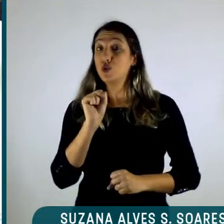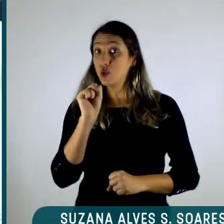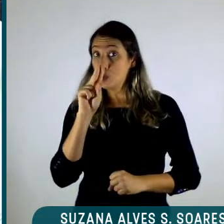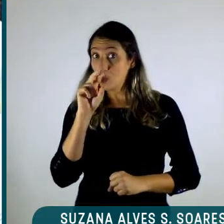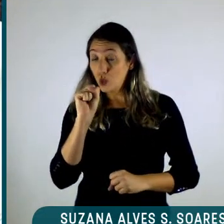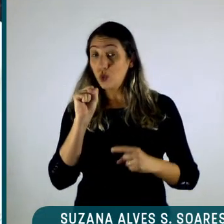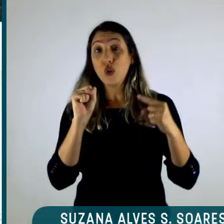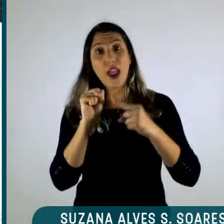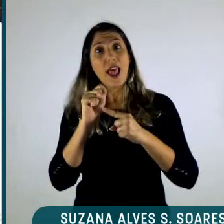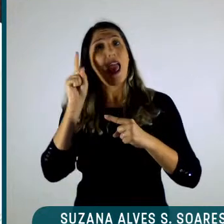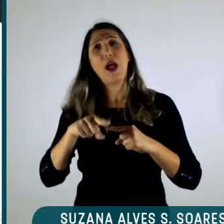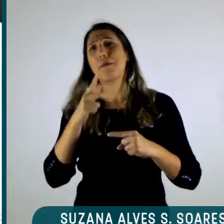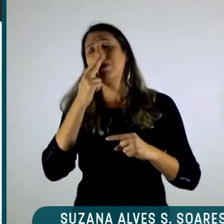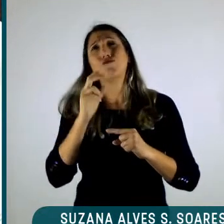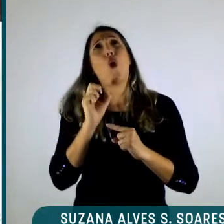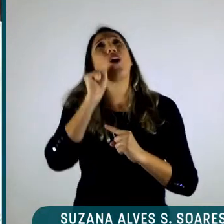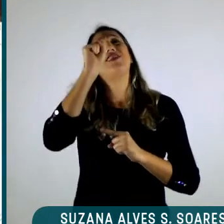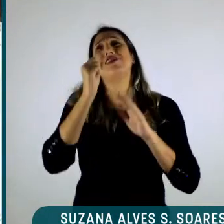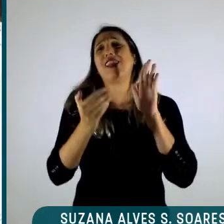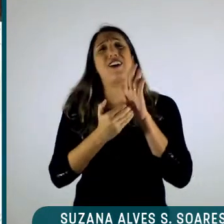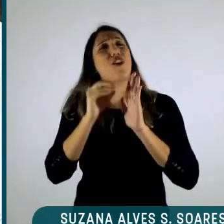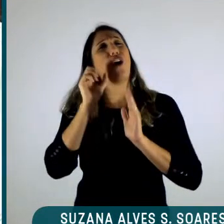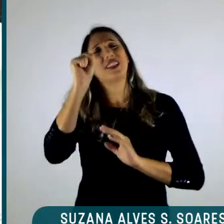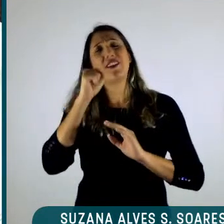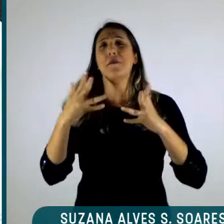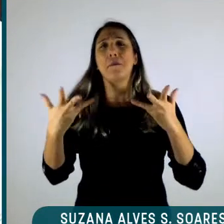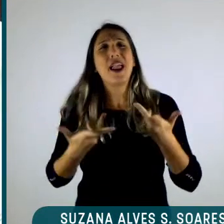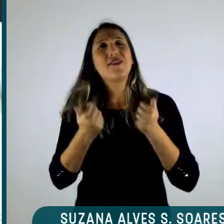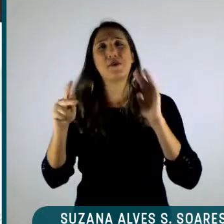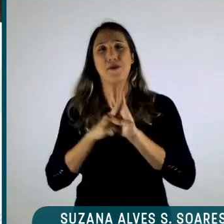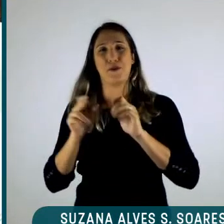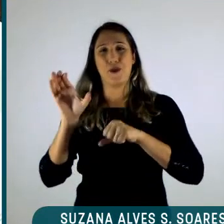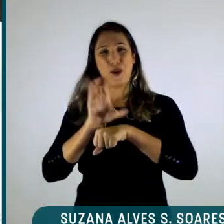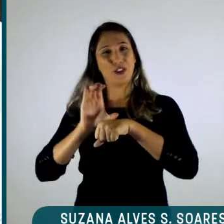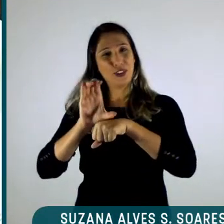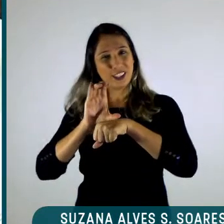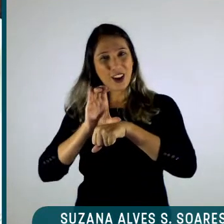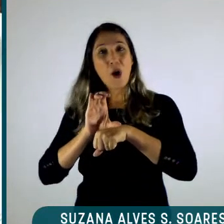we have this which was created through the 88th